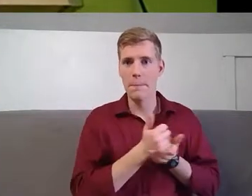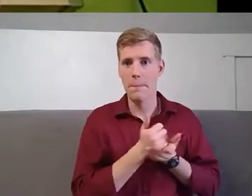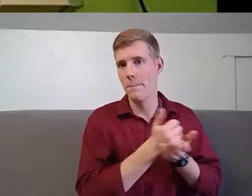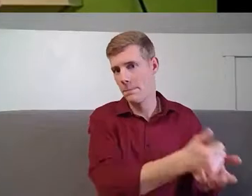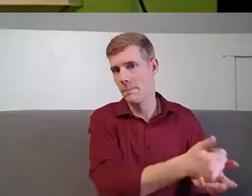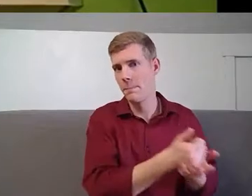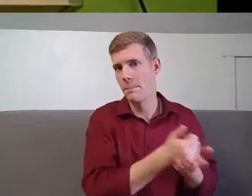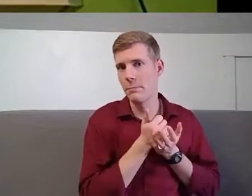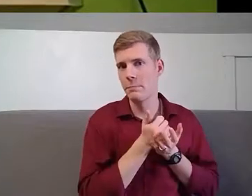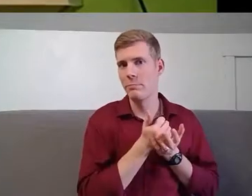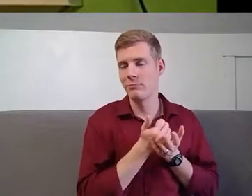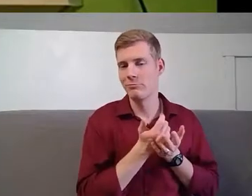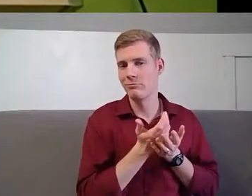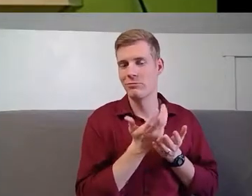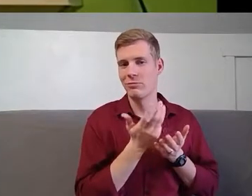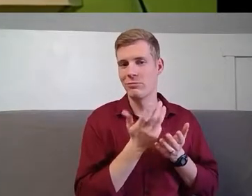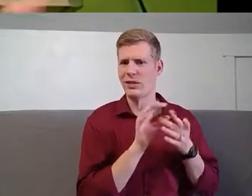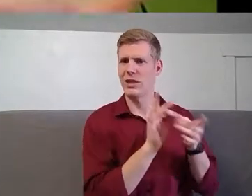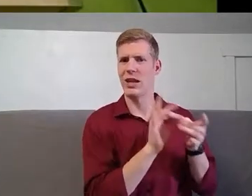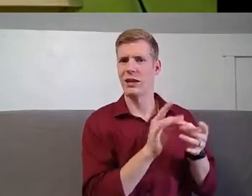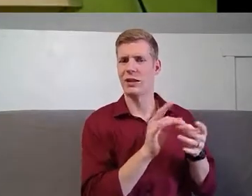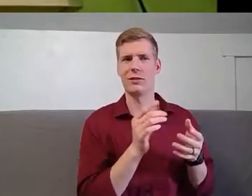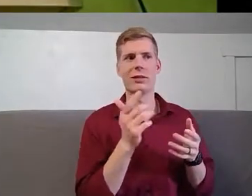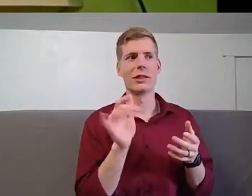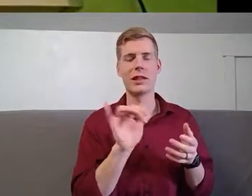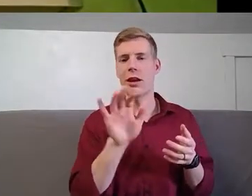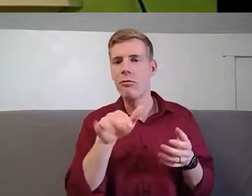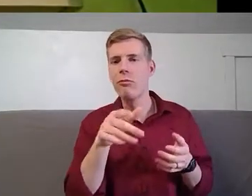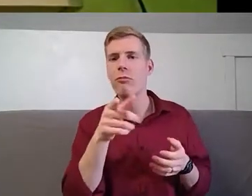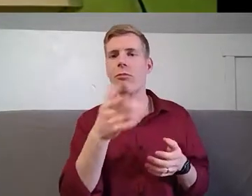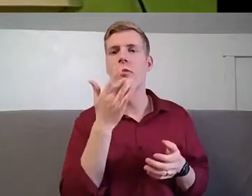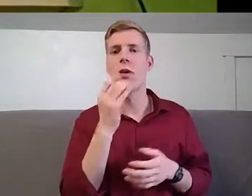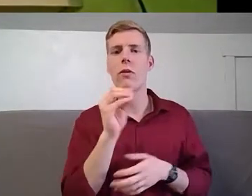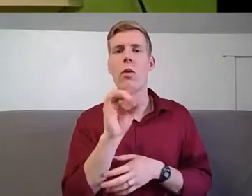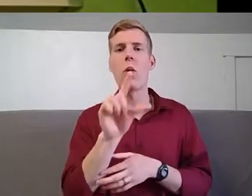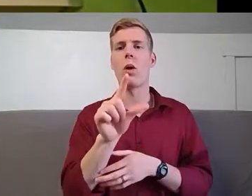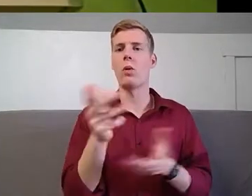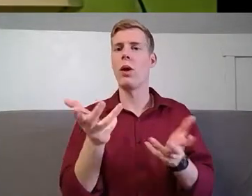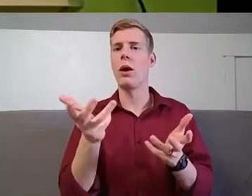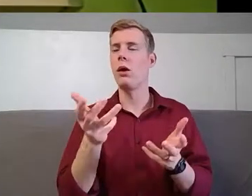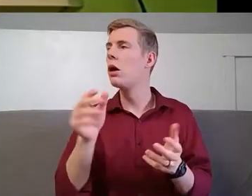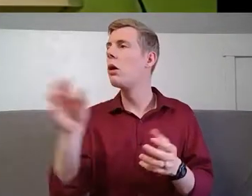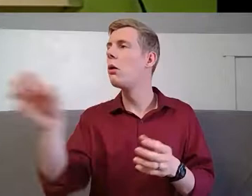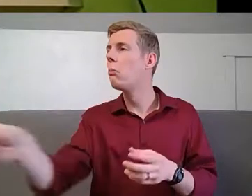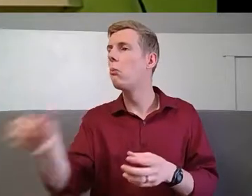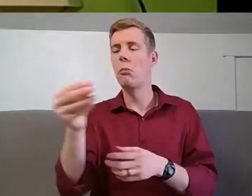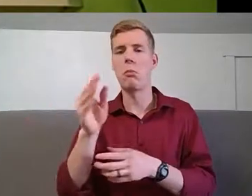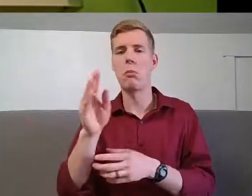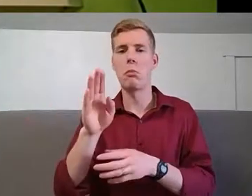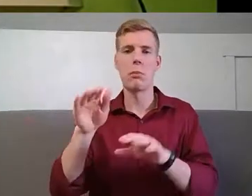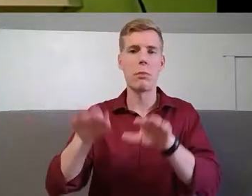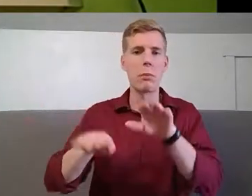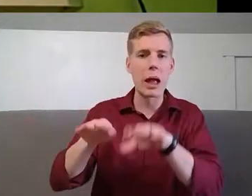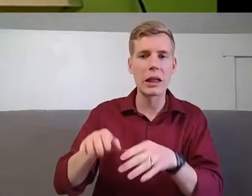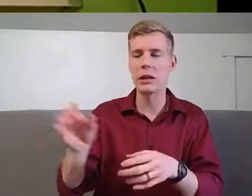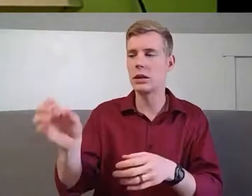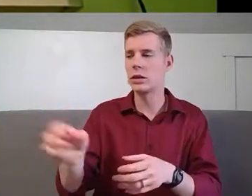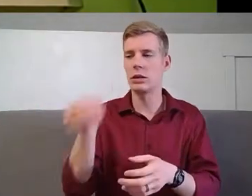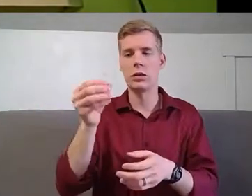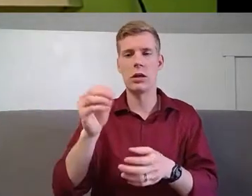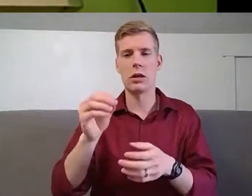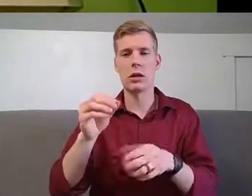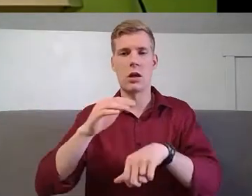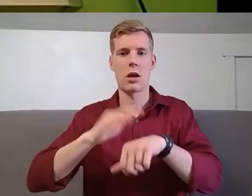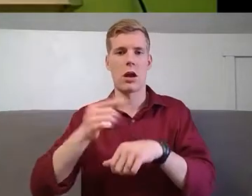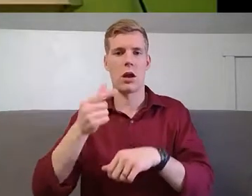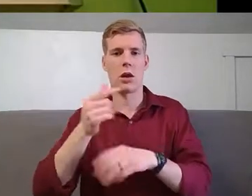Symphony of the Cells. There's just like getting down and like, okay, what's your favorite oil? Let's grab some Balance or some On Guard and just rub it into